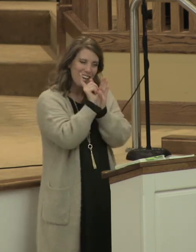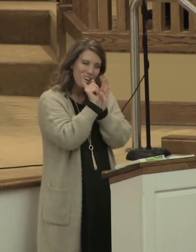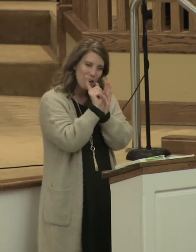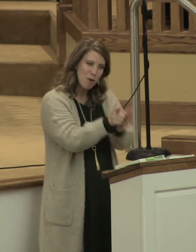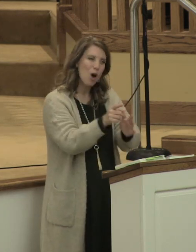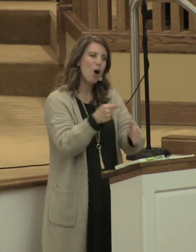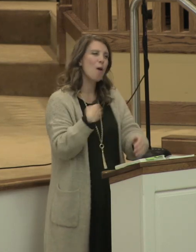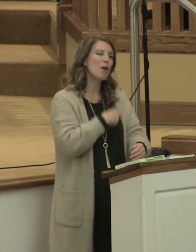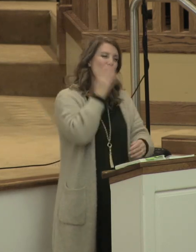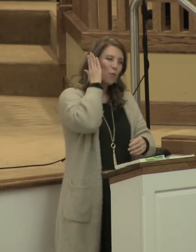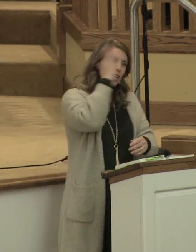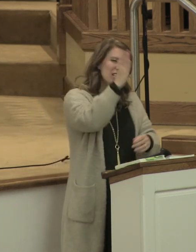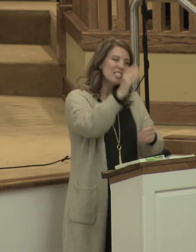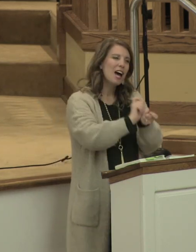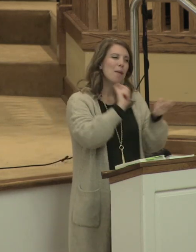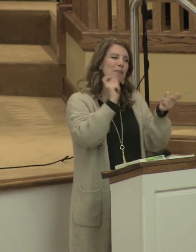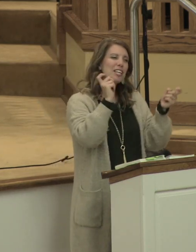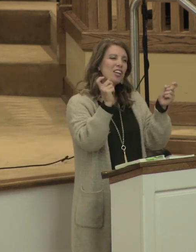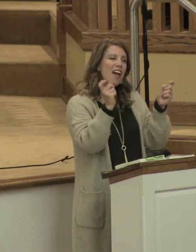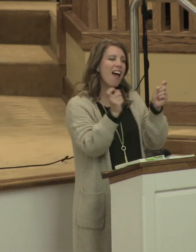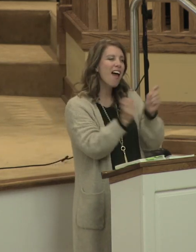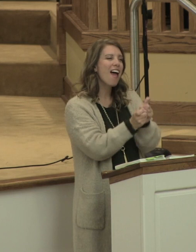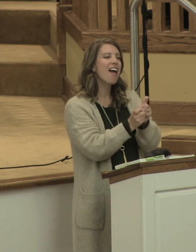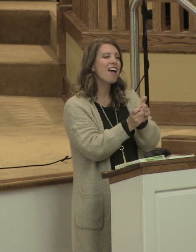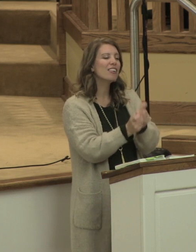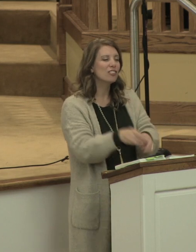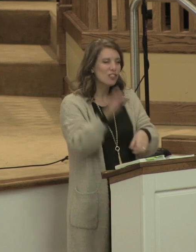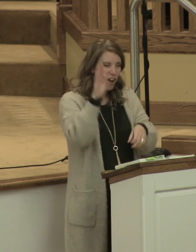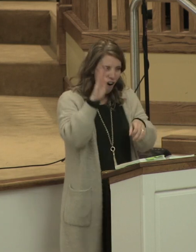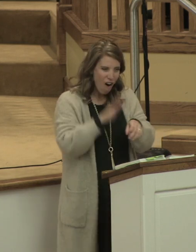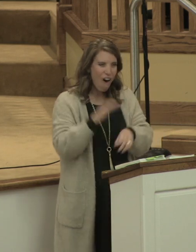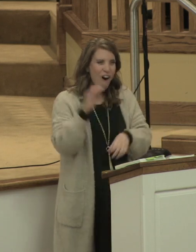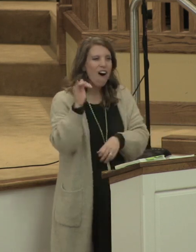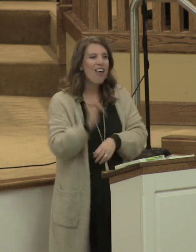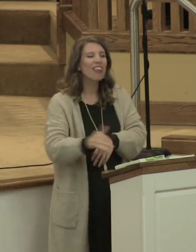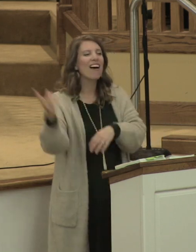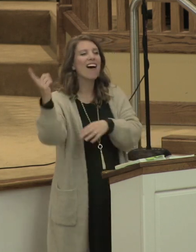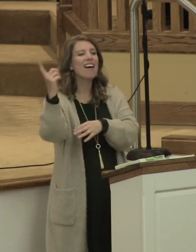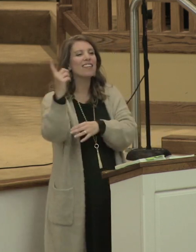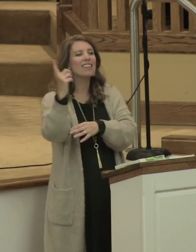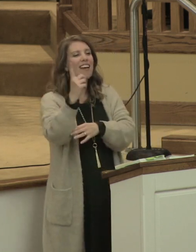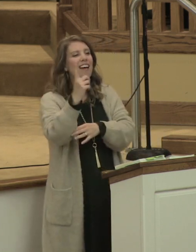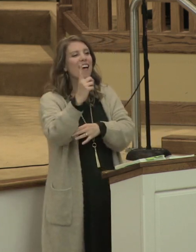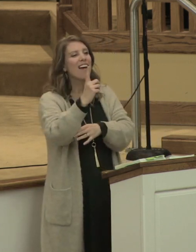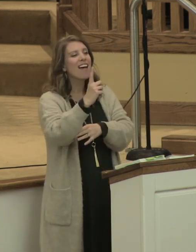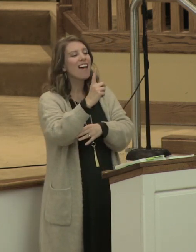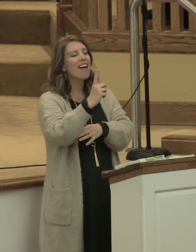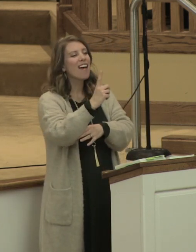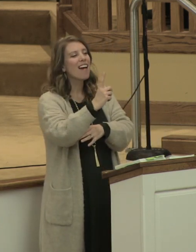changed. In a moment we shall be changed. On that